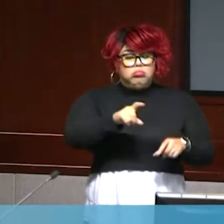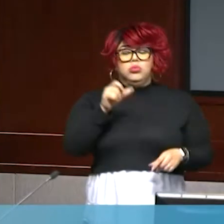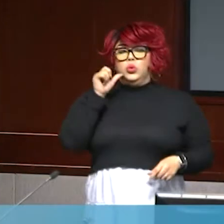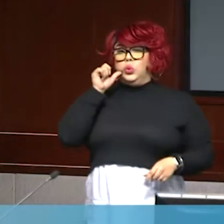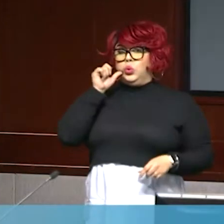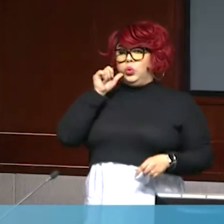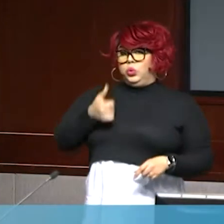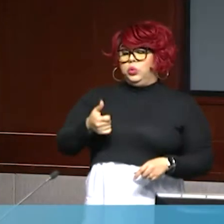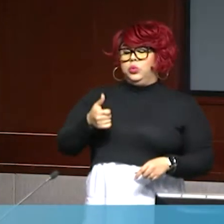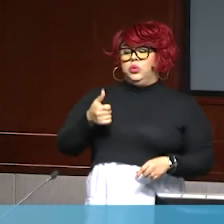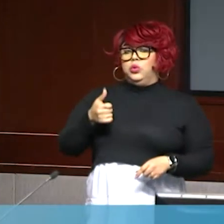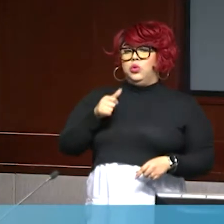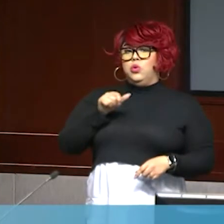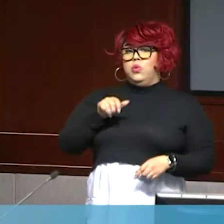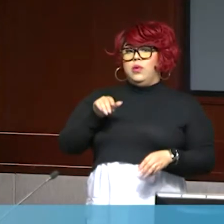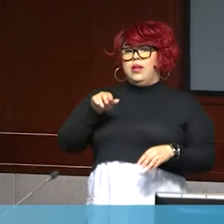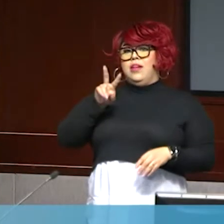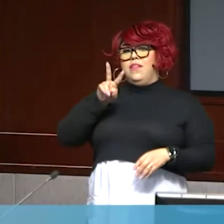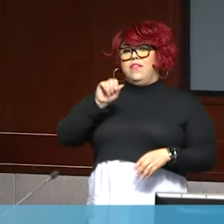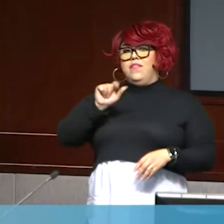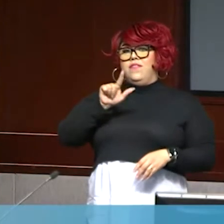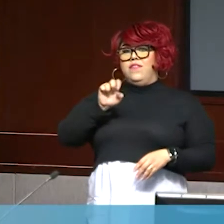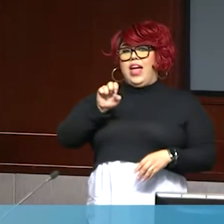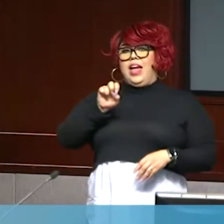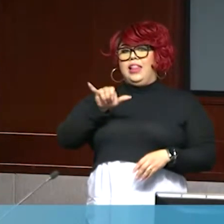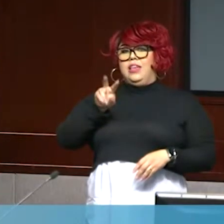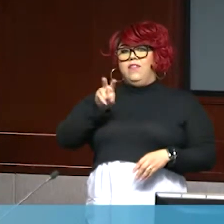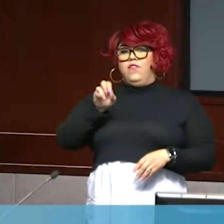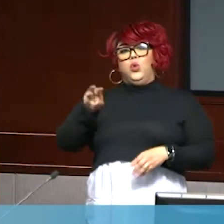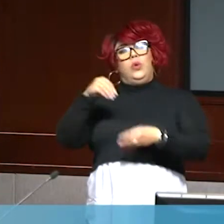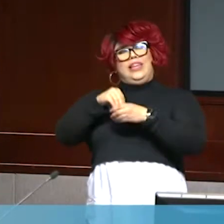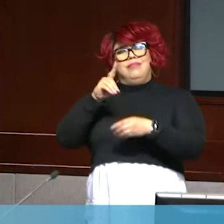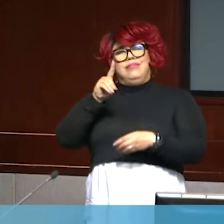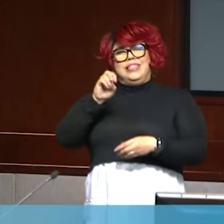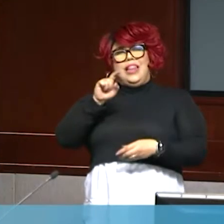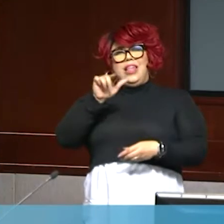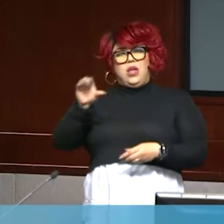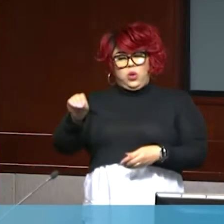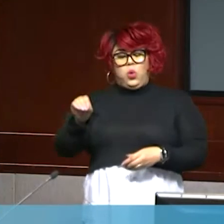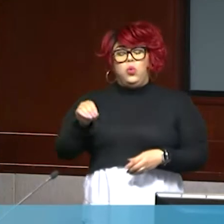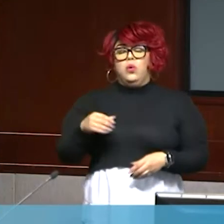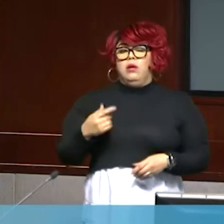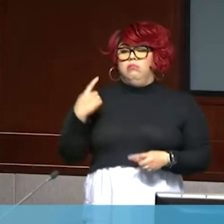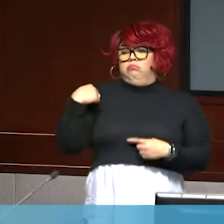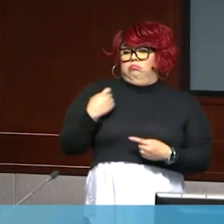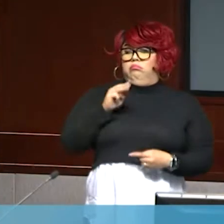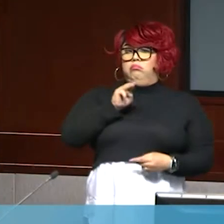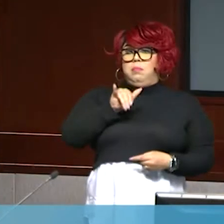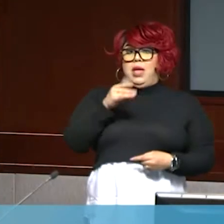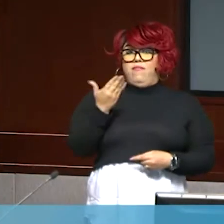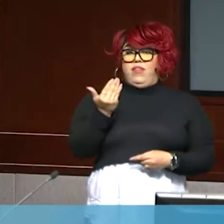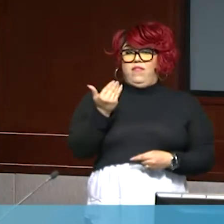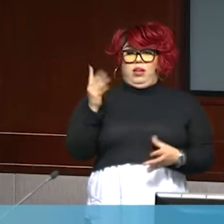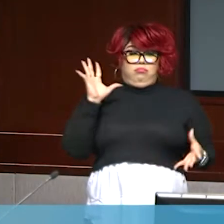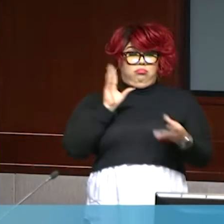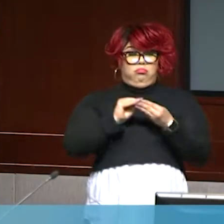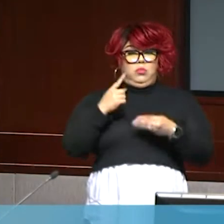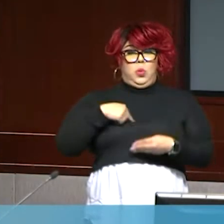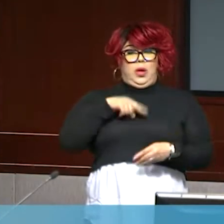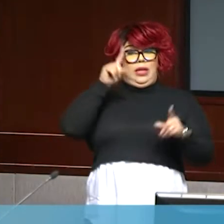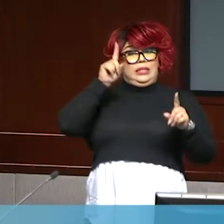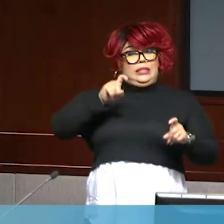Tomorrow we are at Valley View Care in Delano. And since May 15th, we've tested